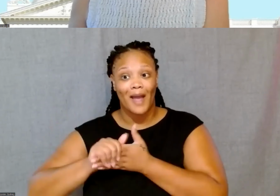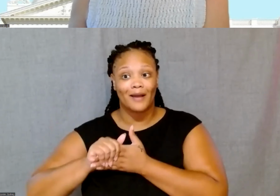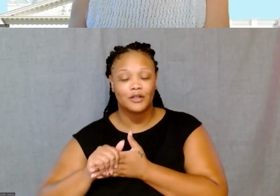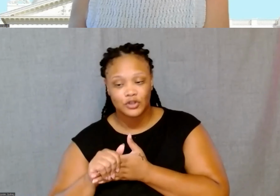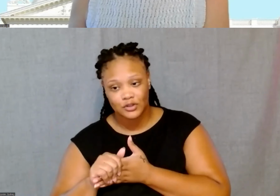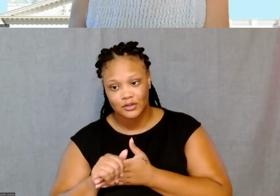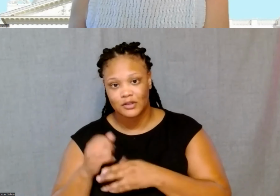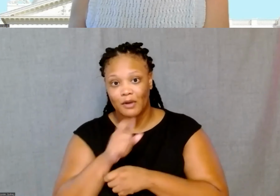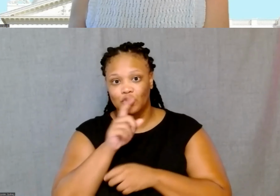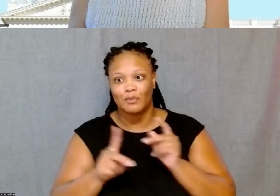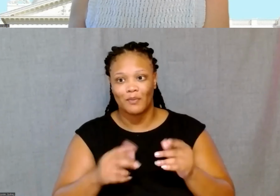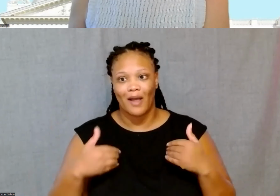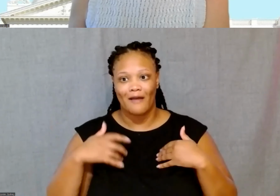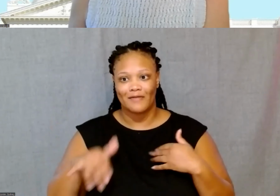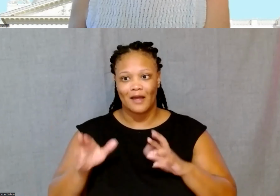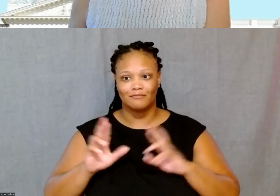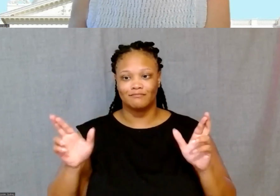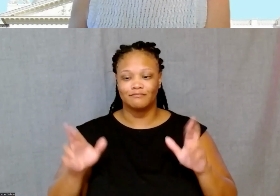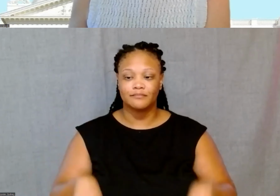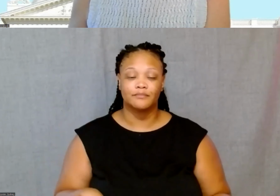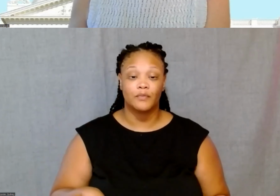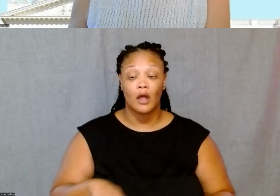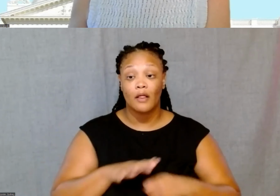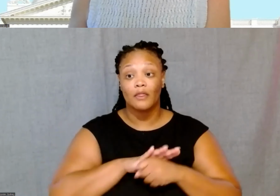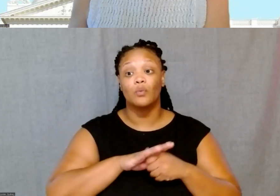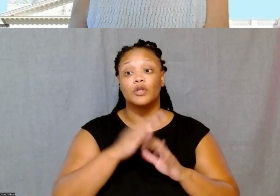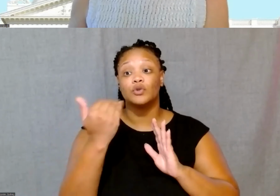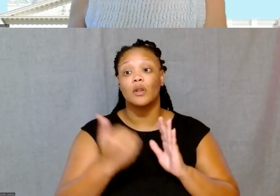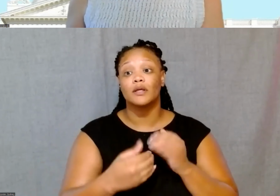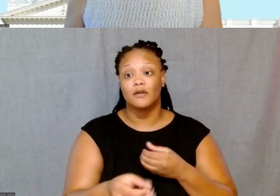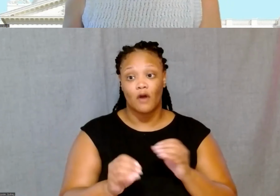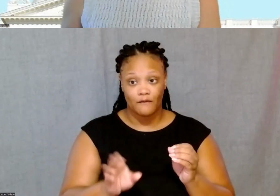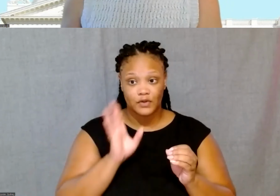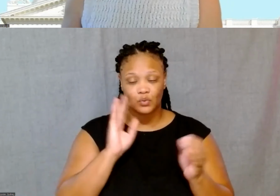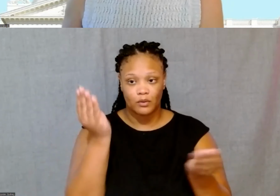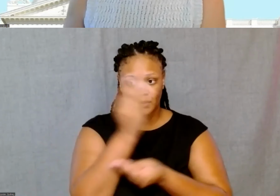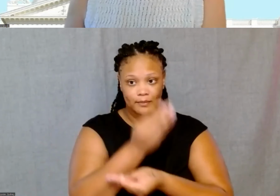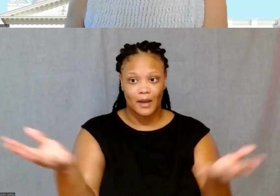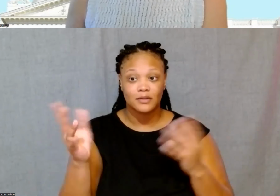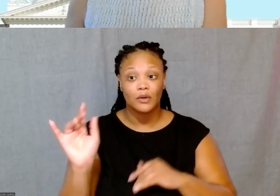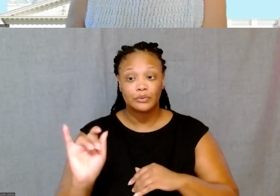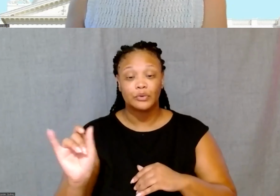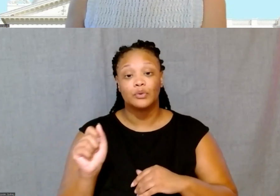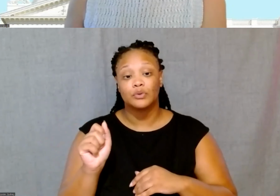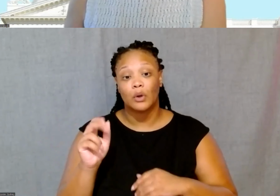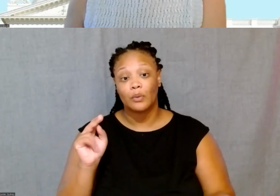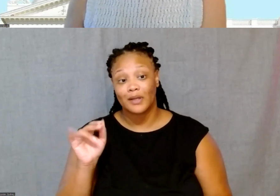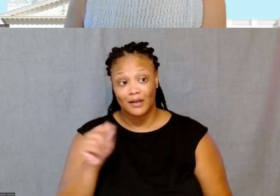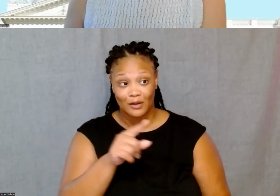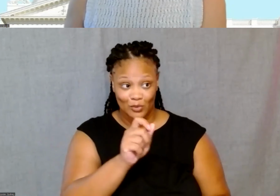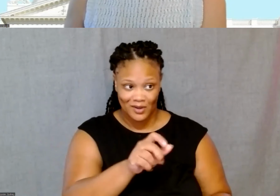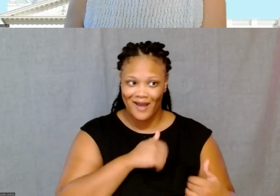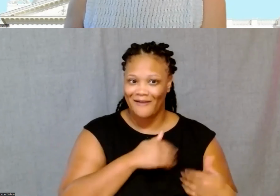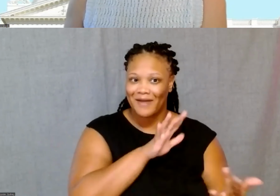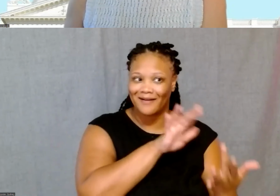course, the regional list of offices will be circulated as well. So Nina, you can have that contact information,